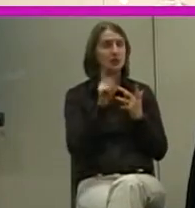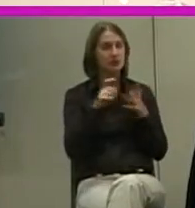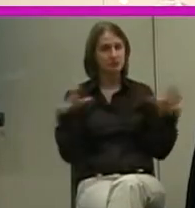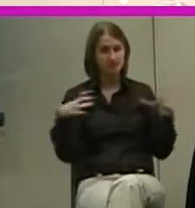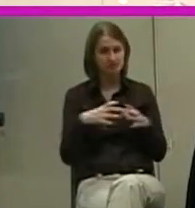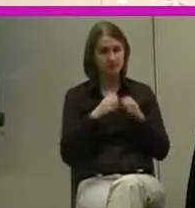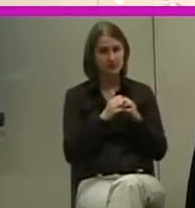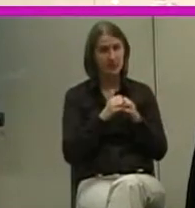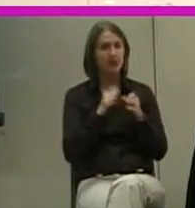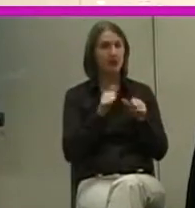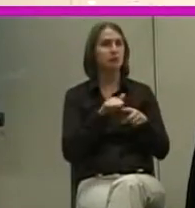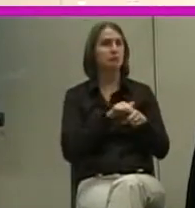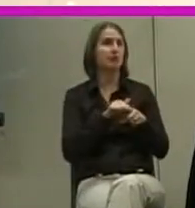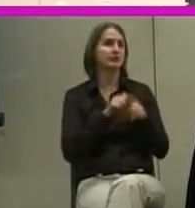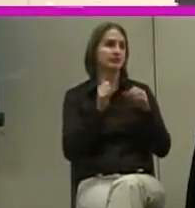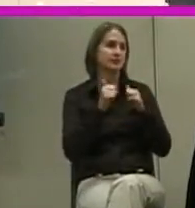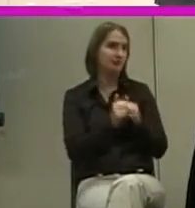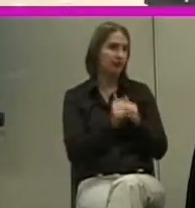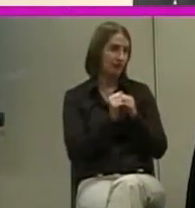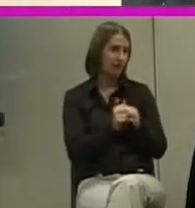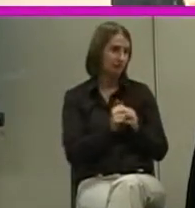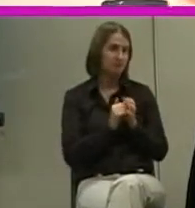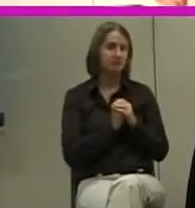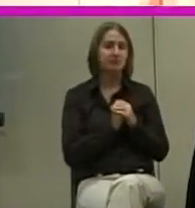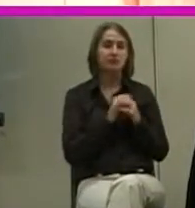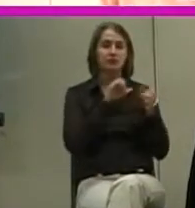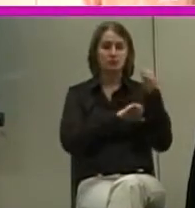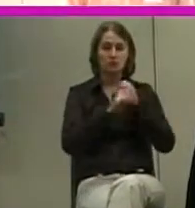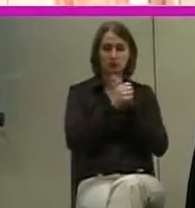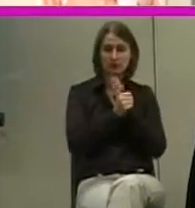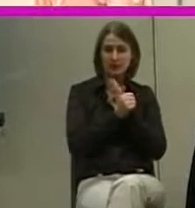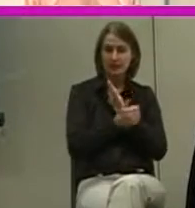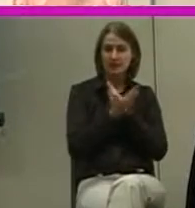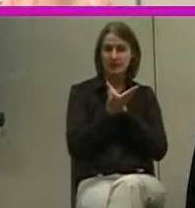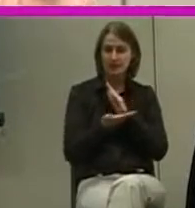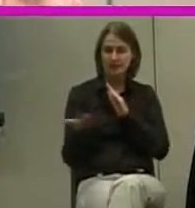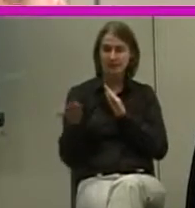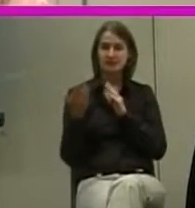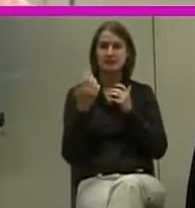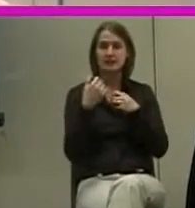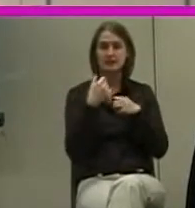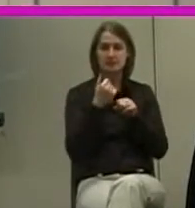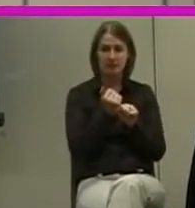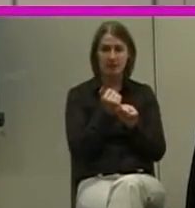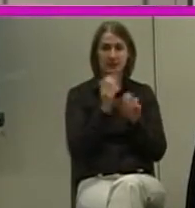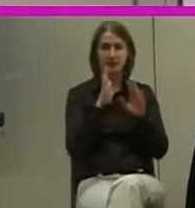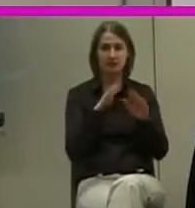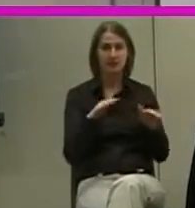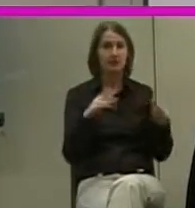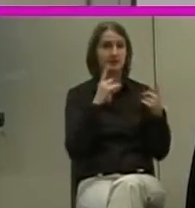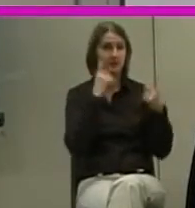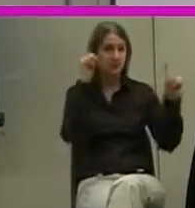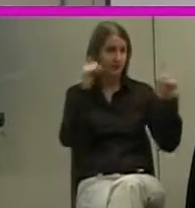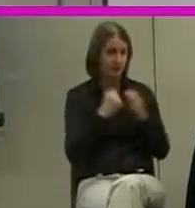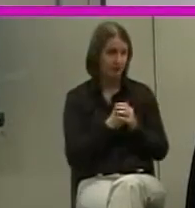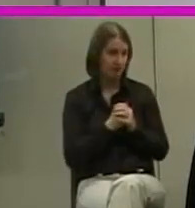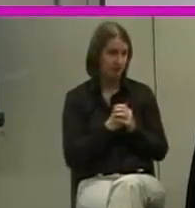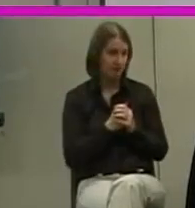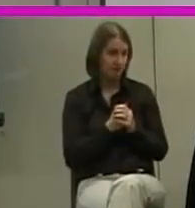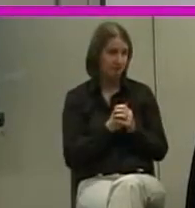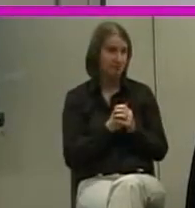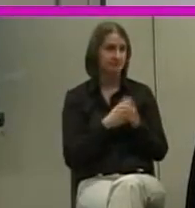together. So social skills are those things which make kids successful.